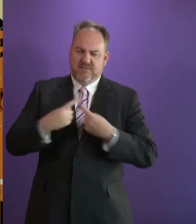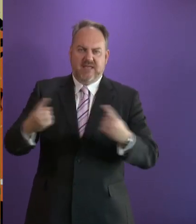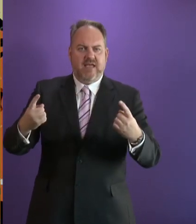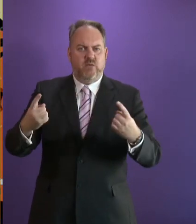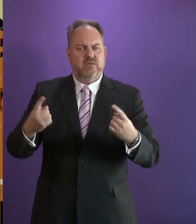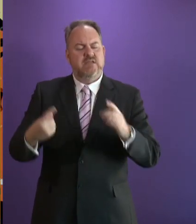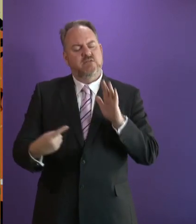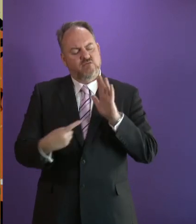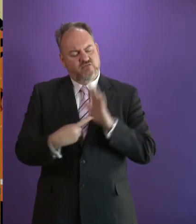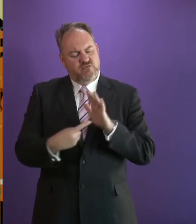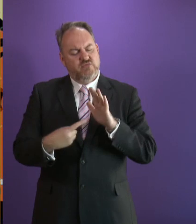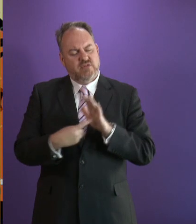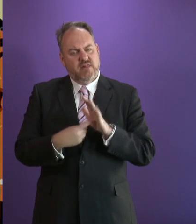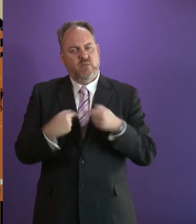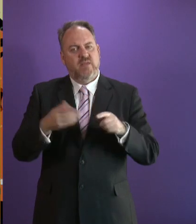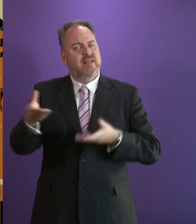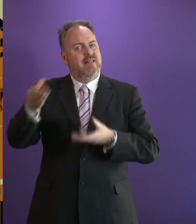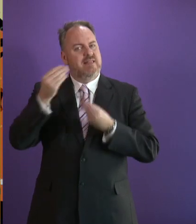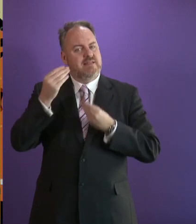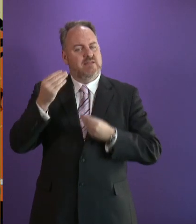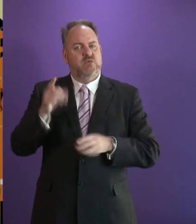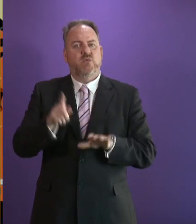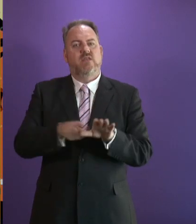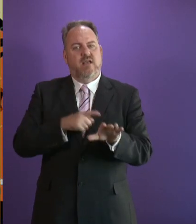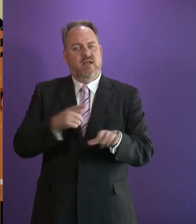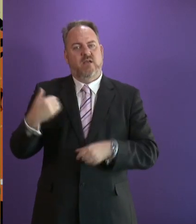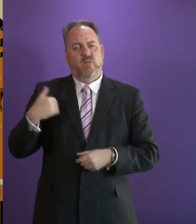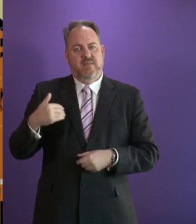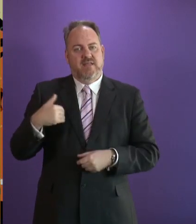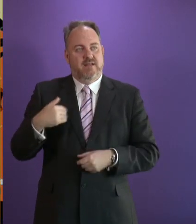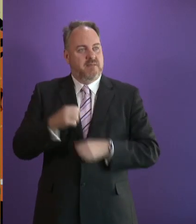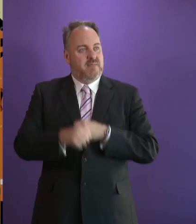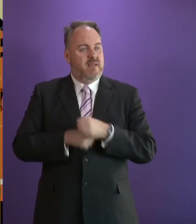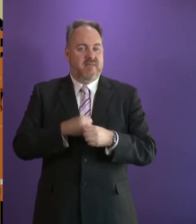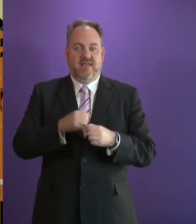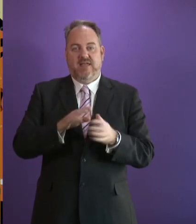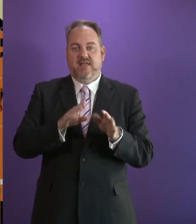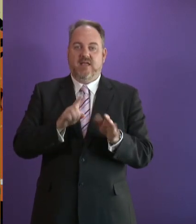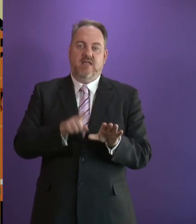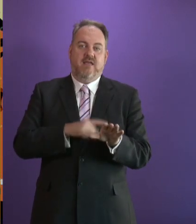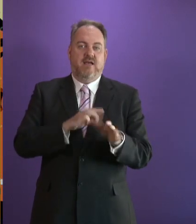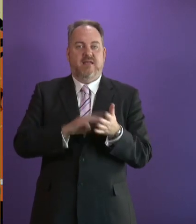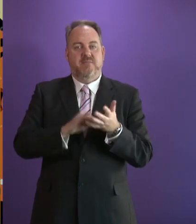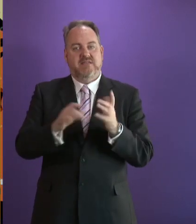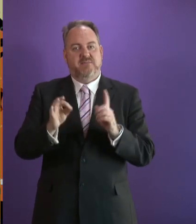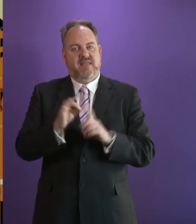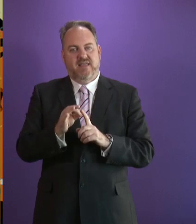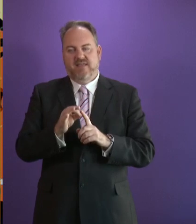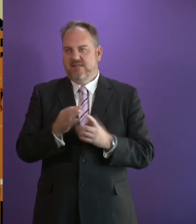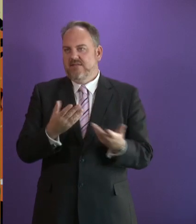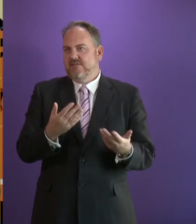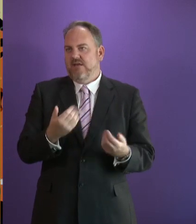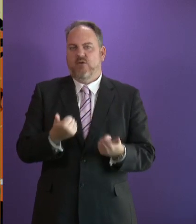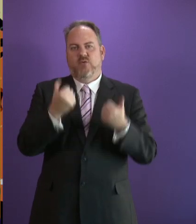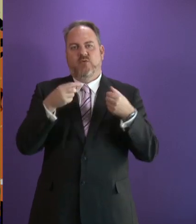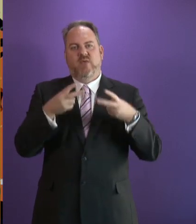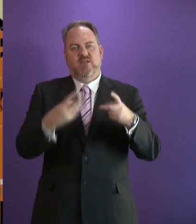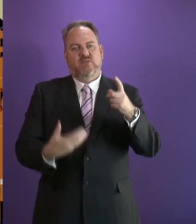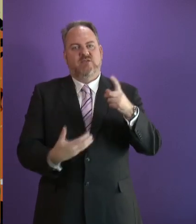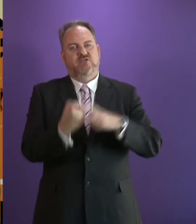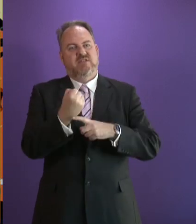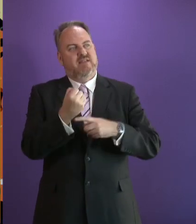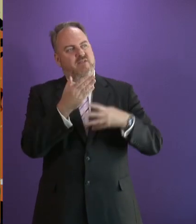heard in today's society, and standing to be an MSIP is a really proactive way of achieving that. My call to action for all women today is to support and uplift